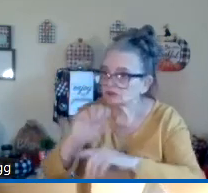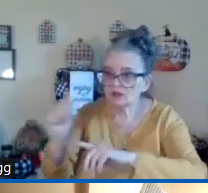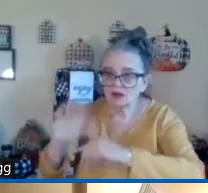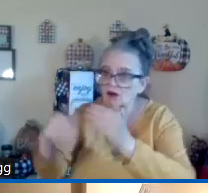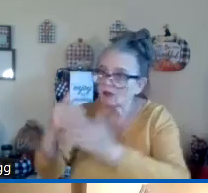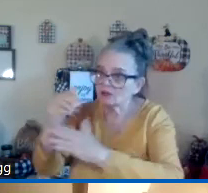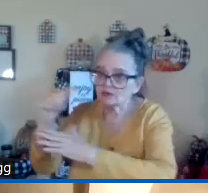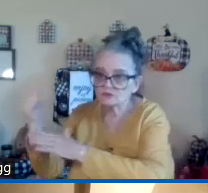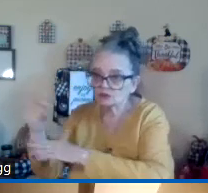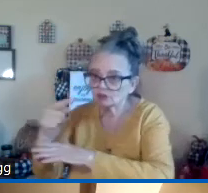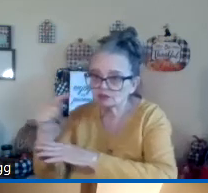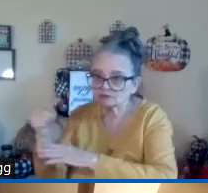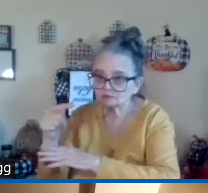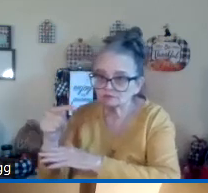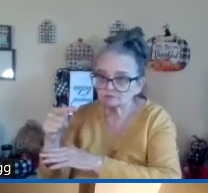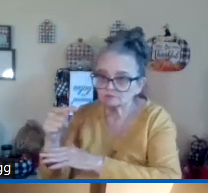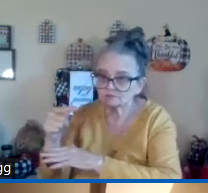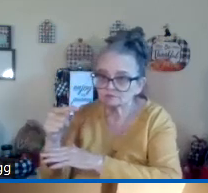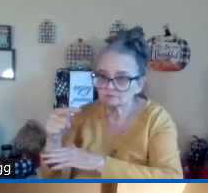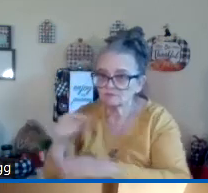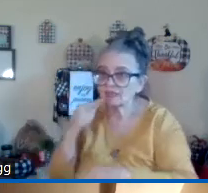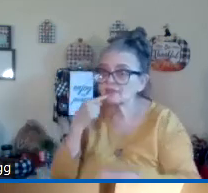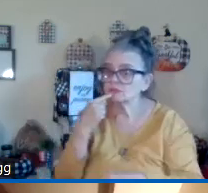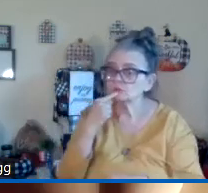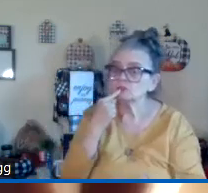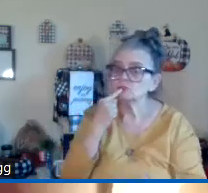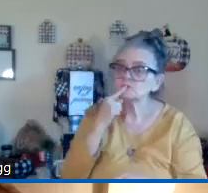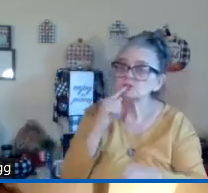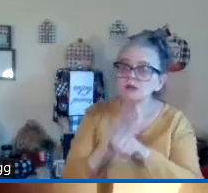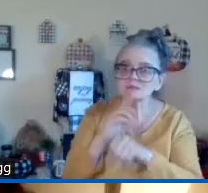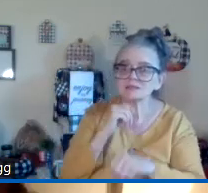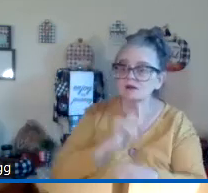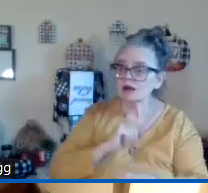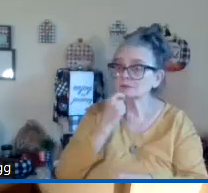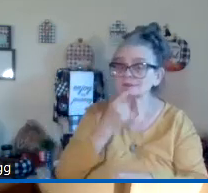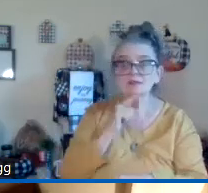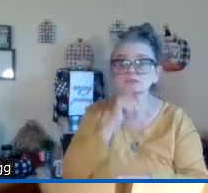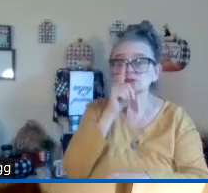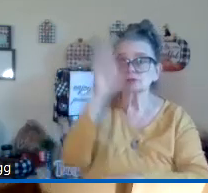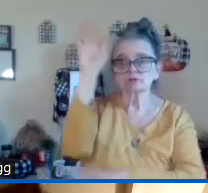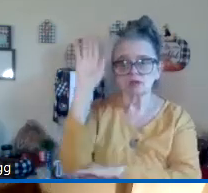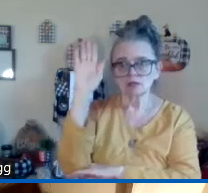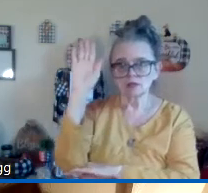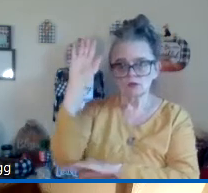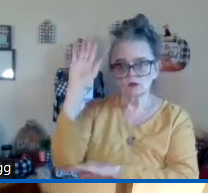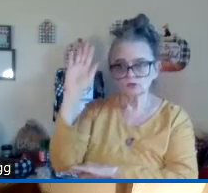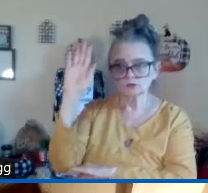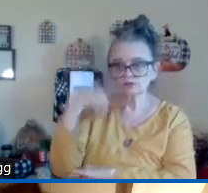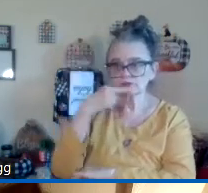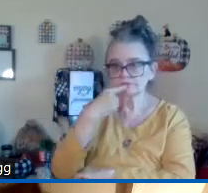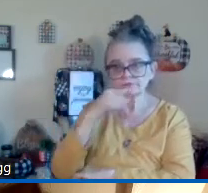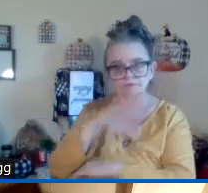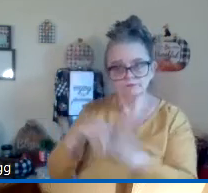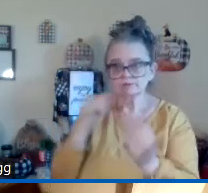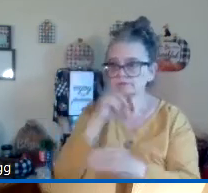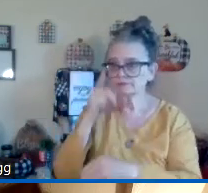the person that starts trouble in the church or in the office,